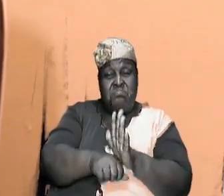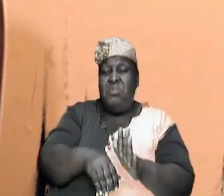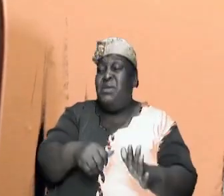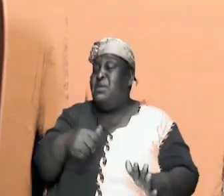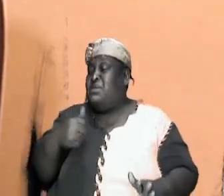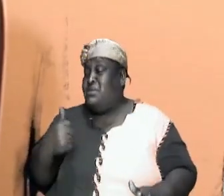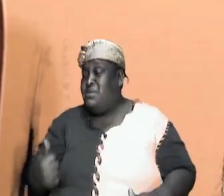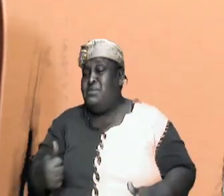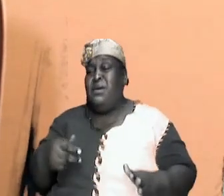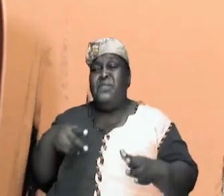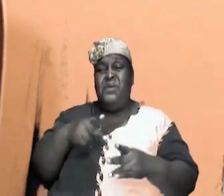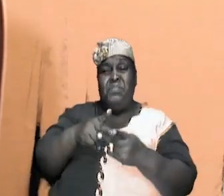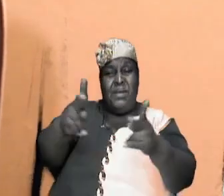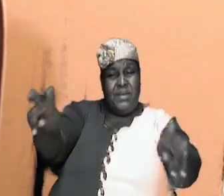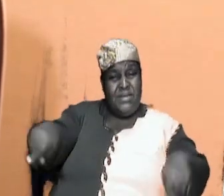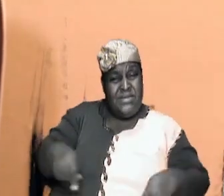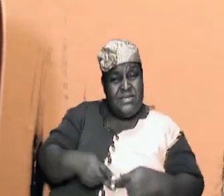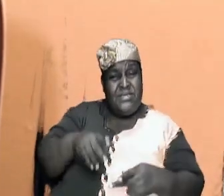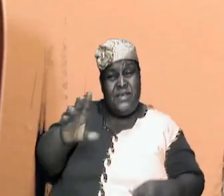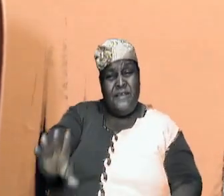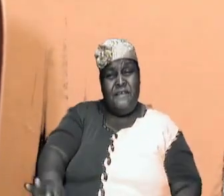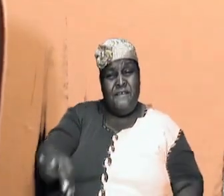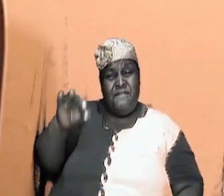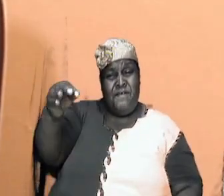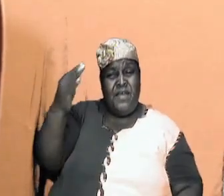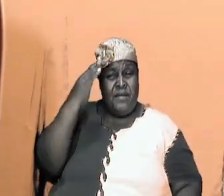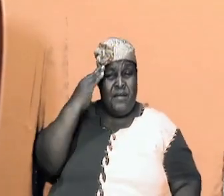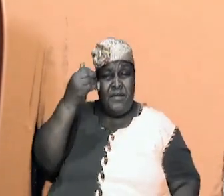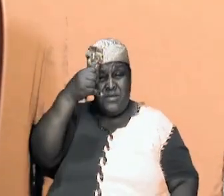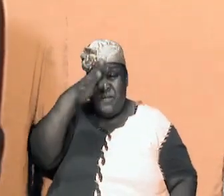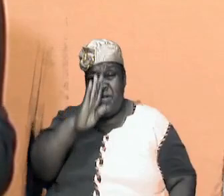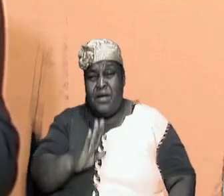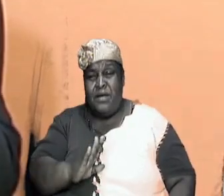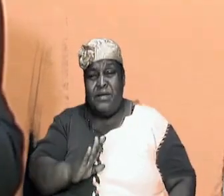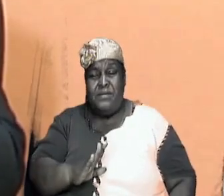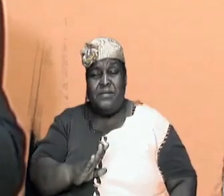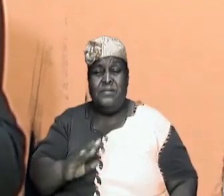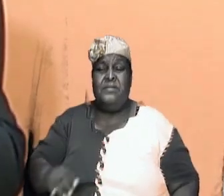place that we can find knowledge of Christ, and